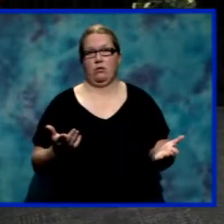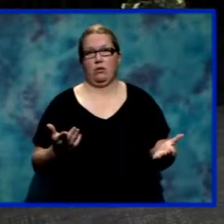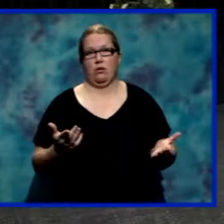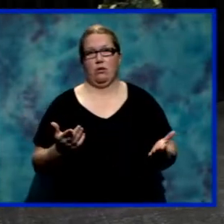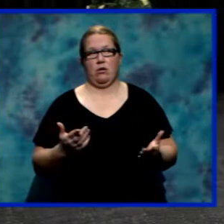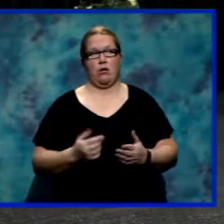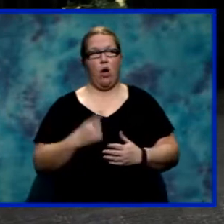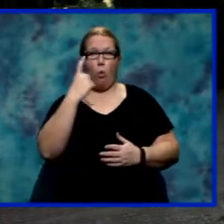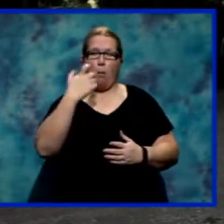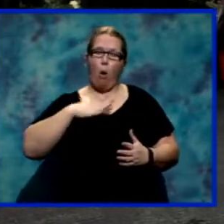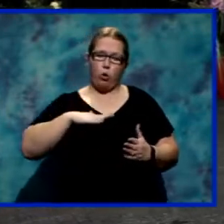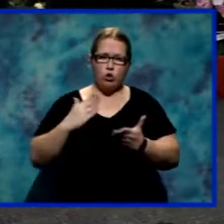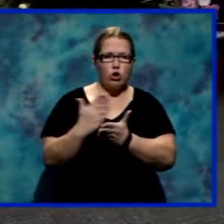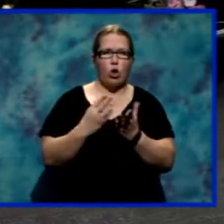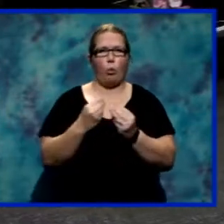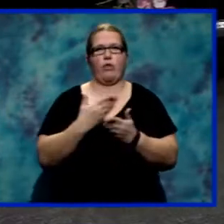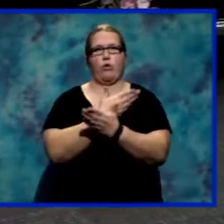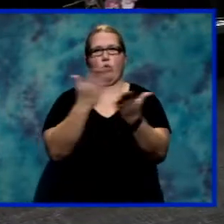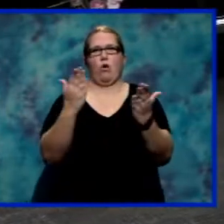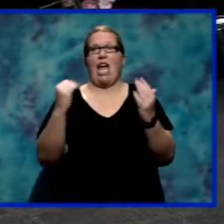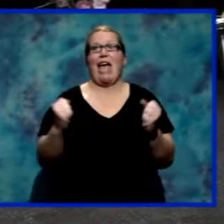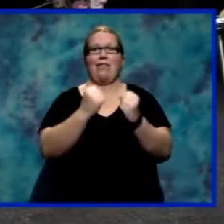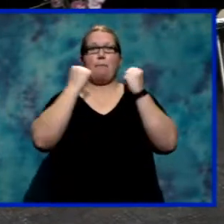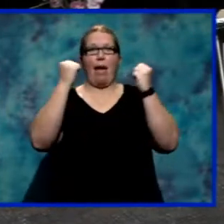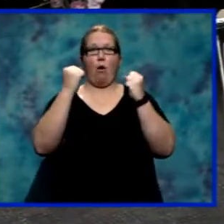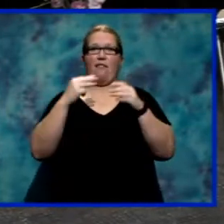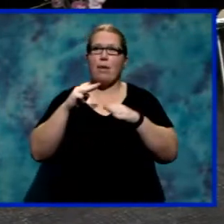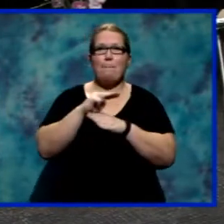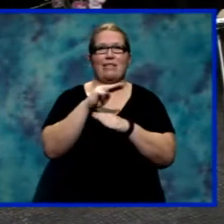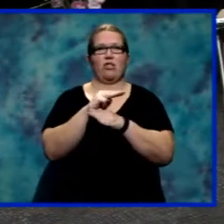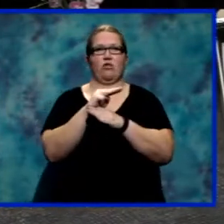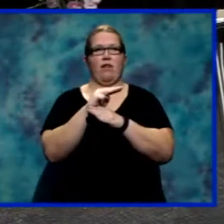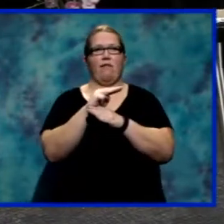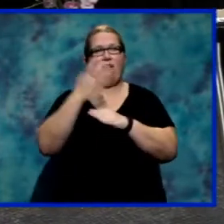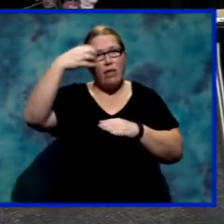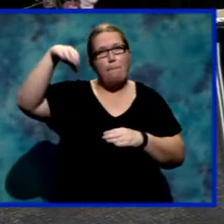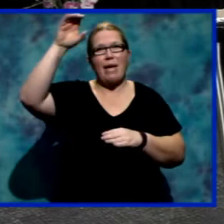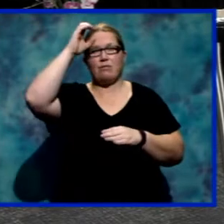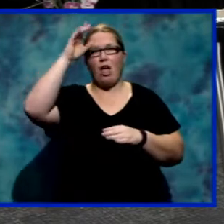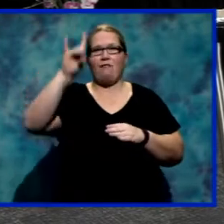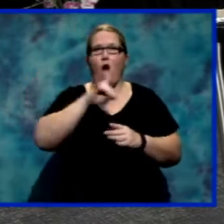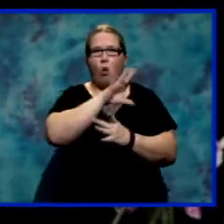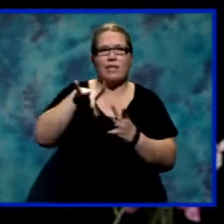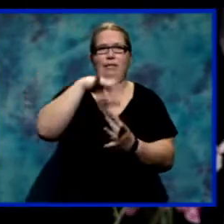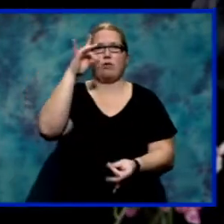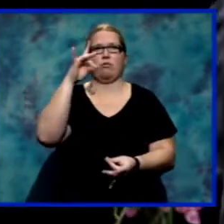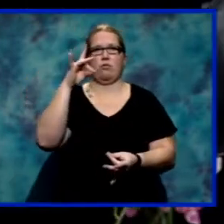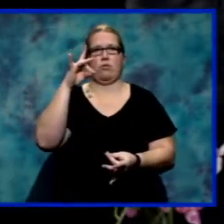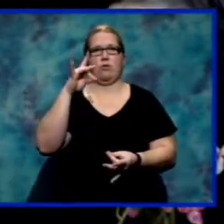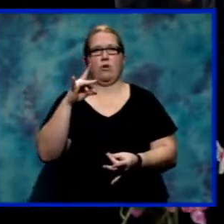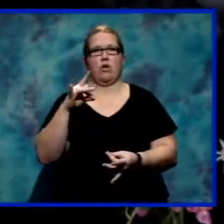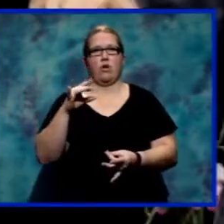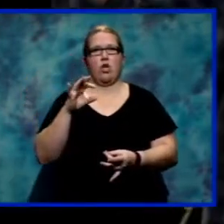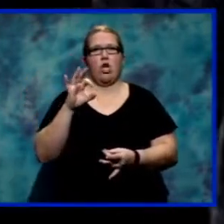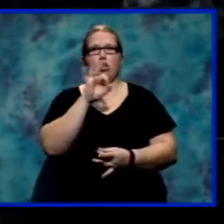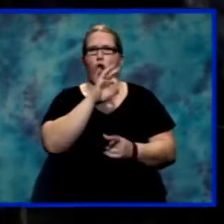And so one more time, I want to share with you the power of the message of the baptism of the Holy Spirit. And don't be